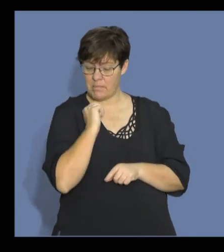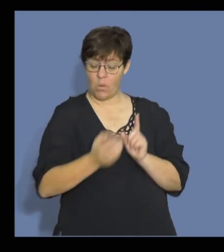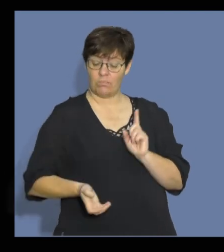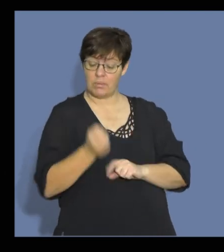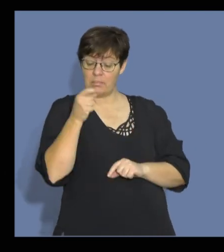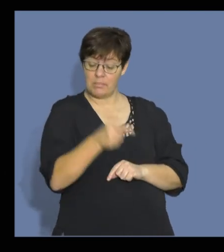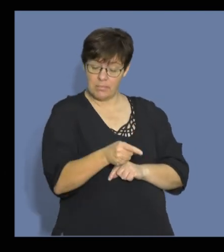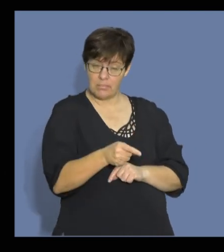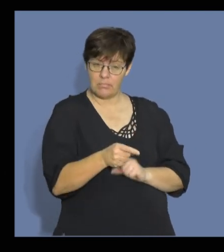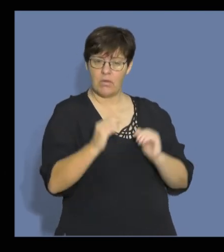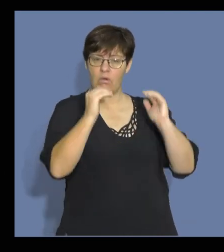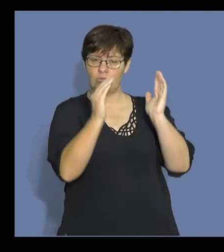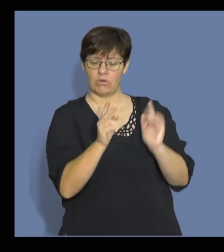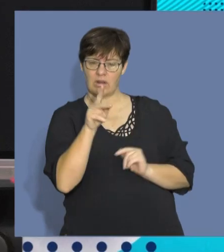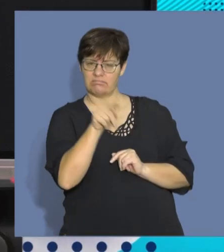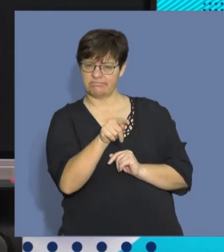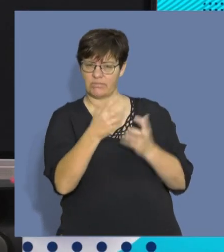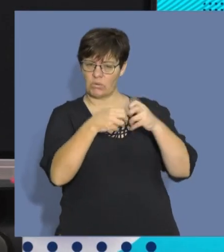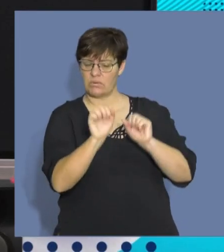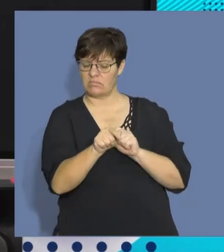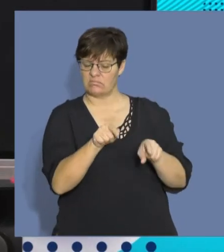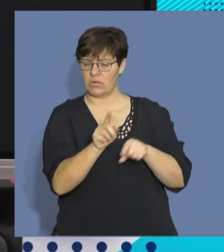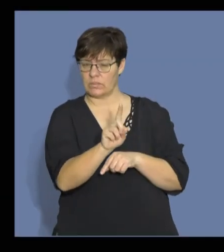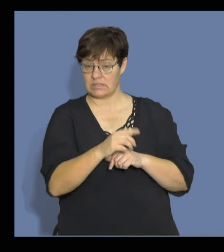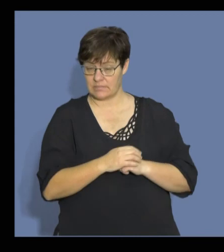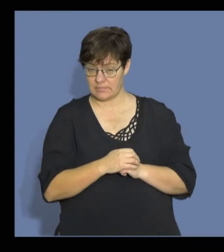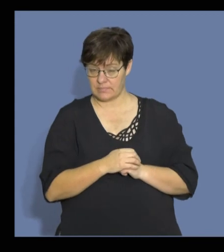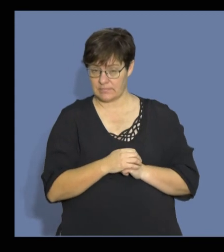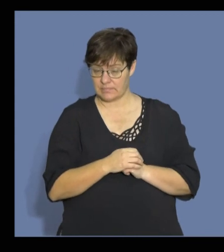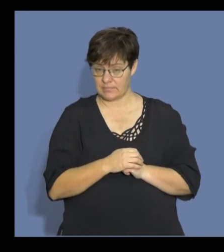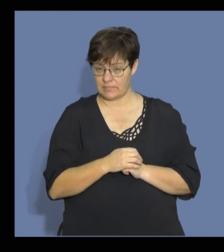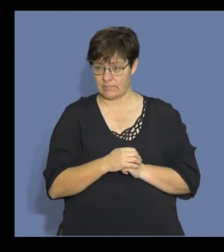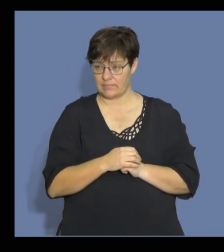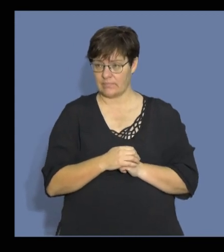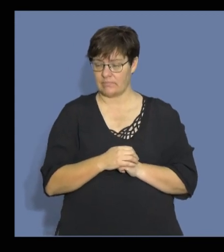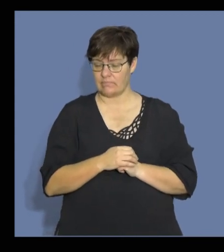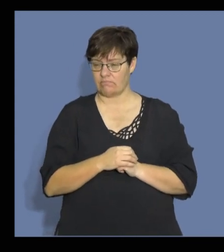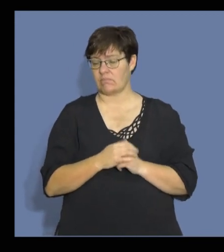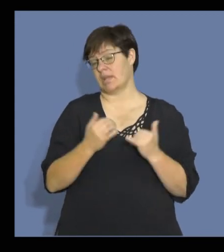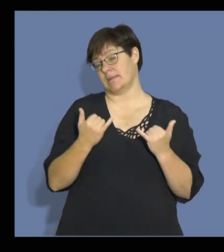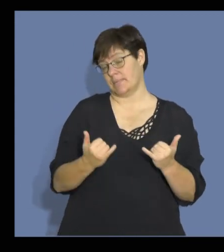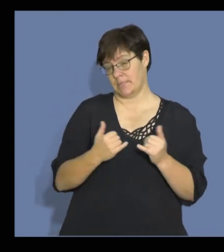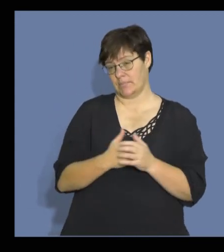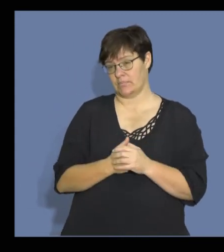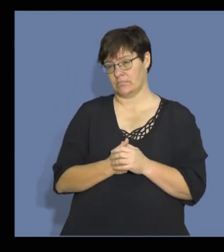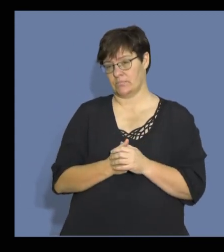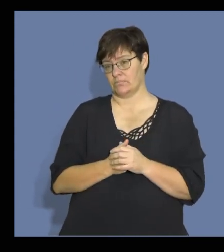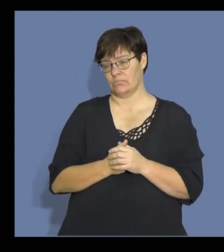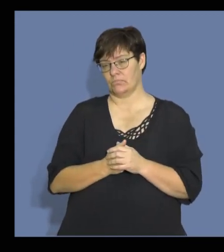want me to go find the coordinates of S. So they want me to find S.